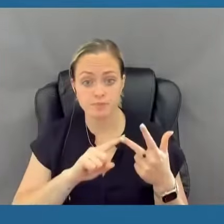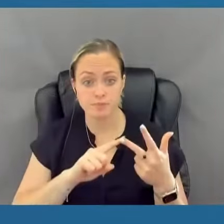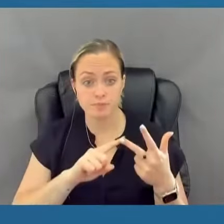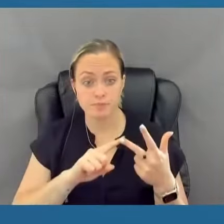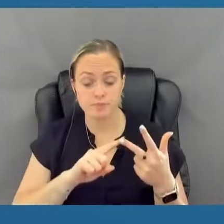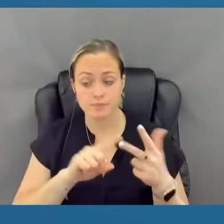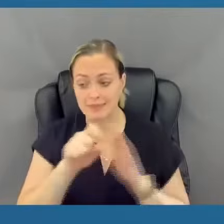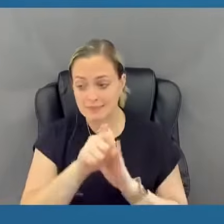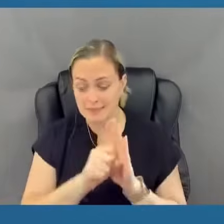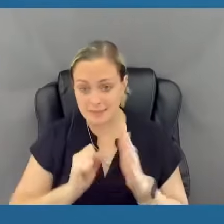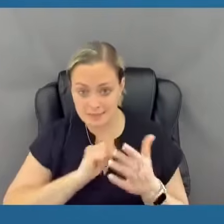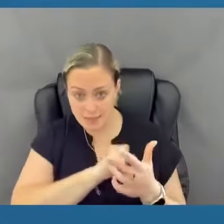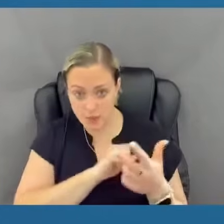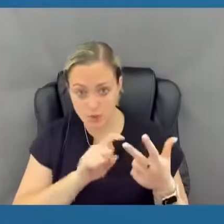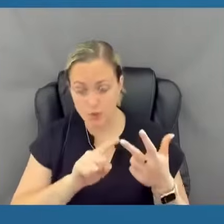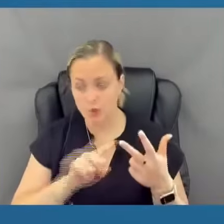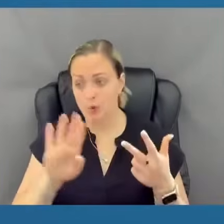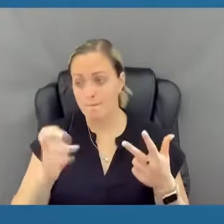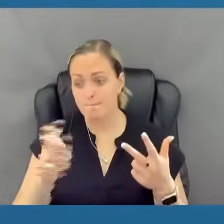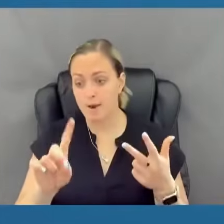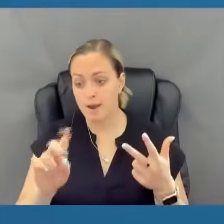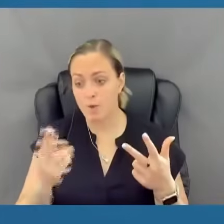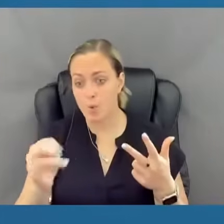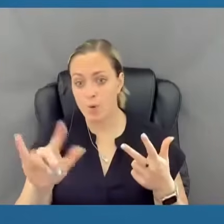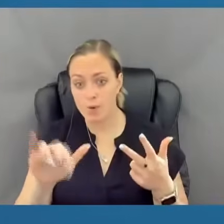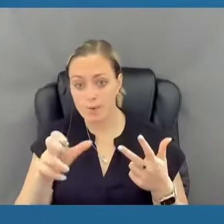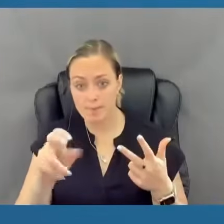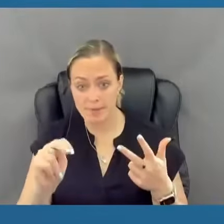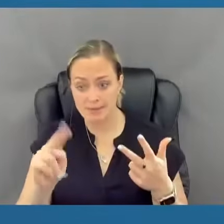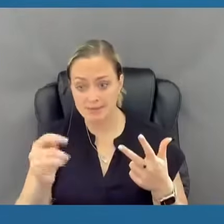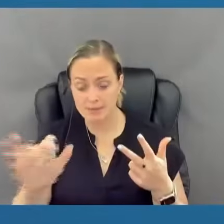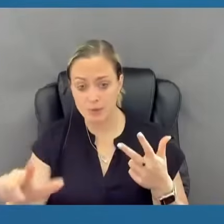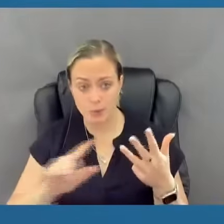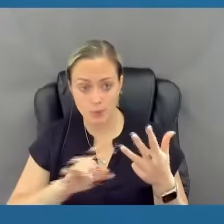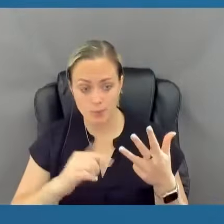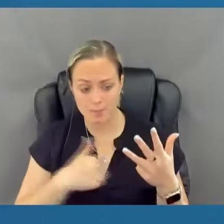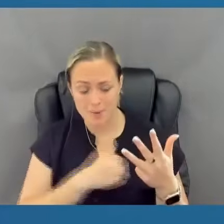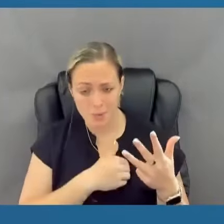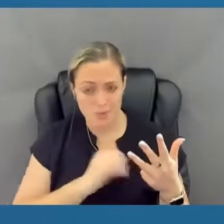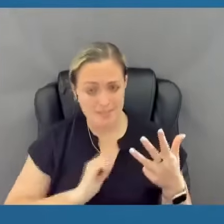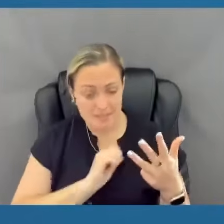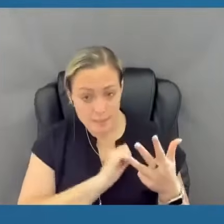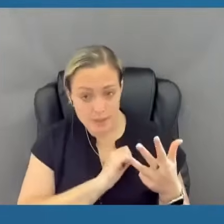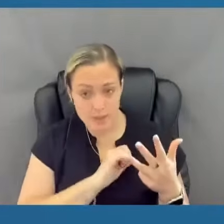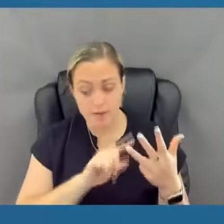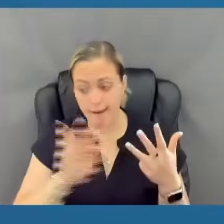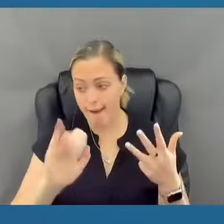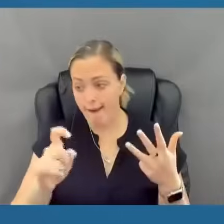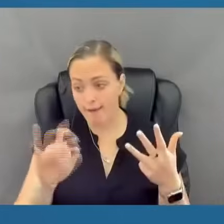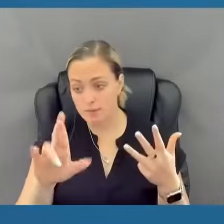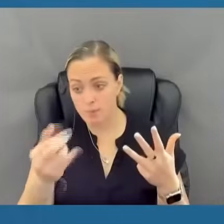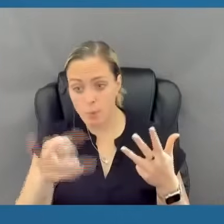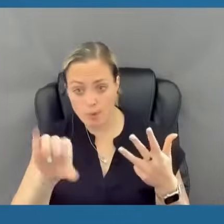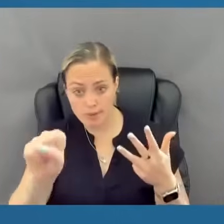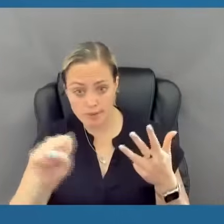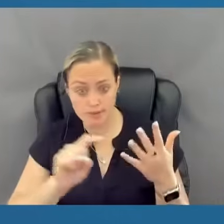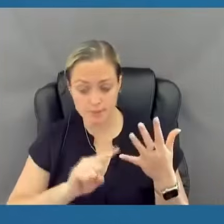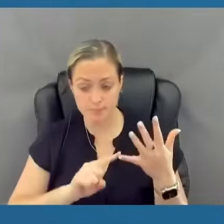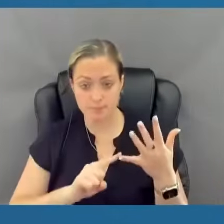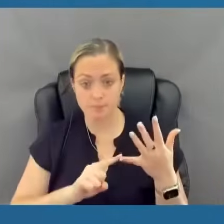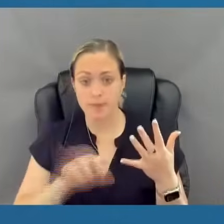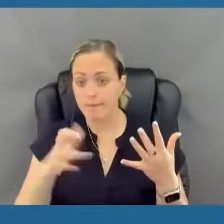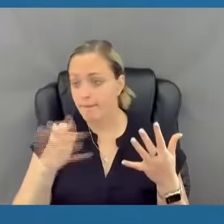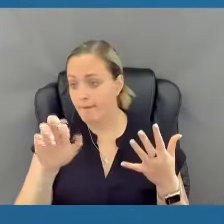State Senator Brad Hoylman Seagull, members of the Assembly, Assemblymember Alex Boris, Assemblymember